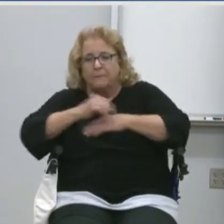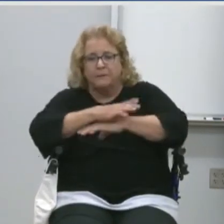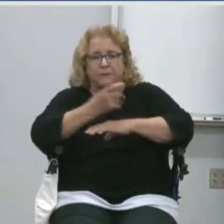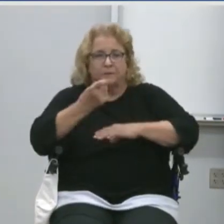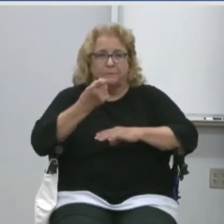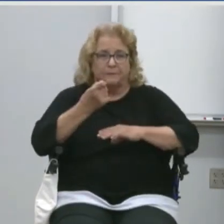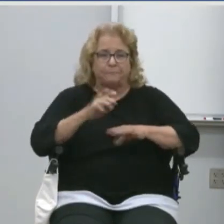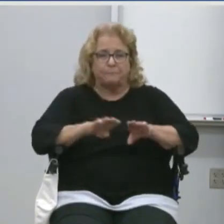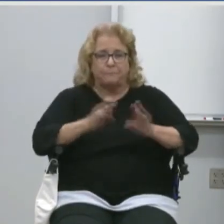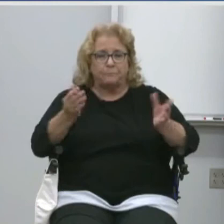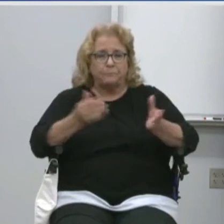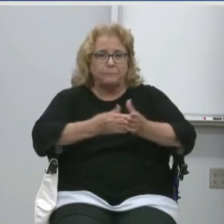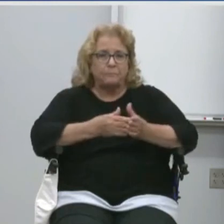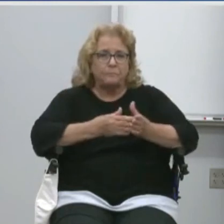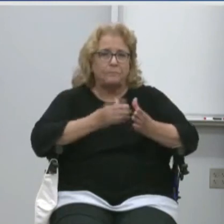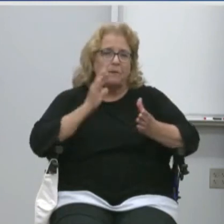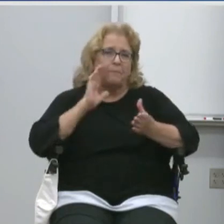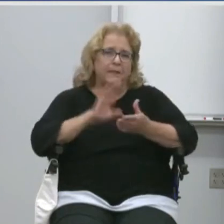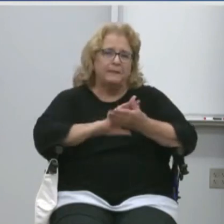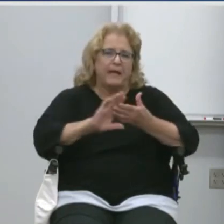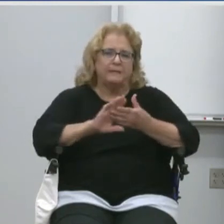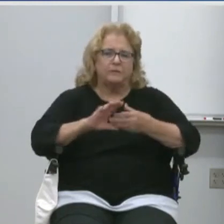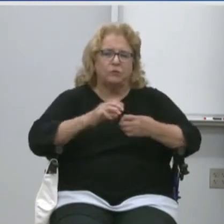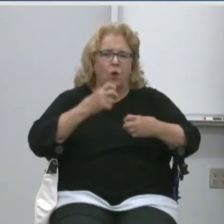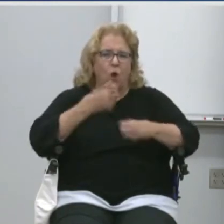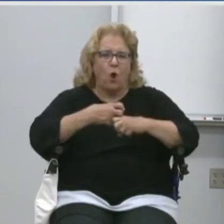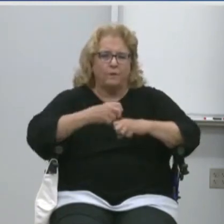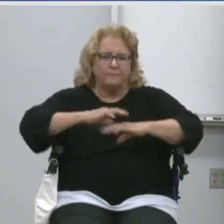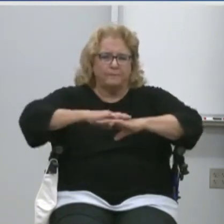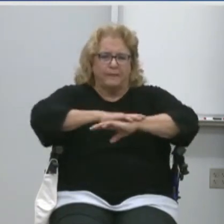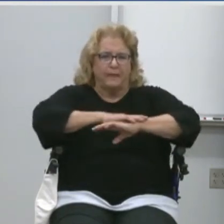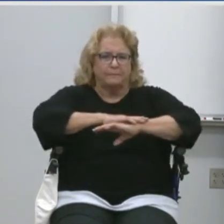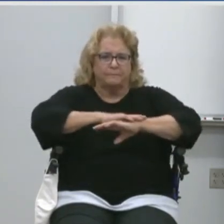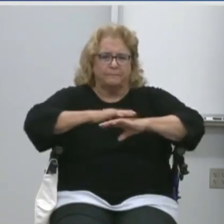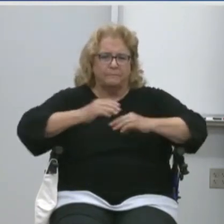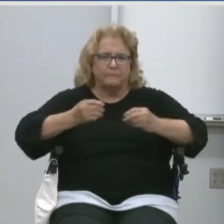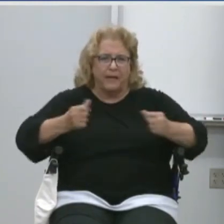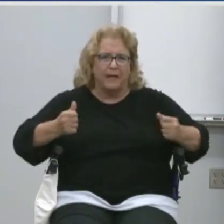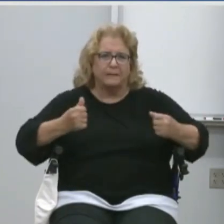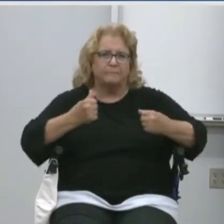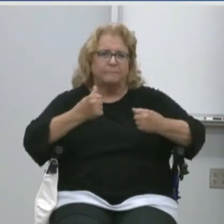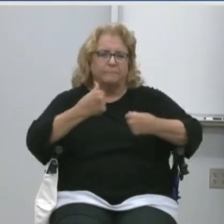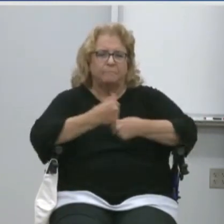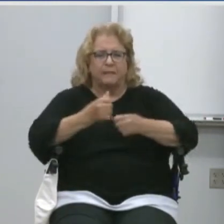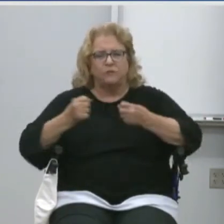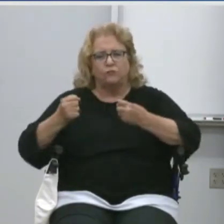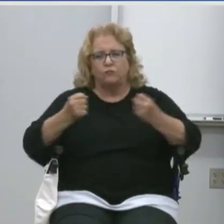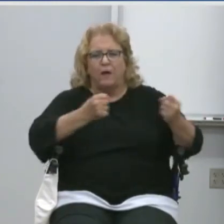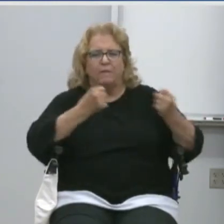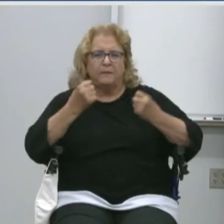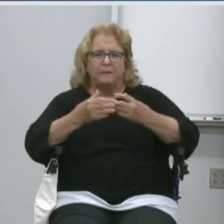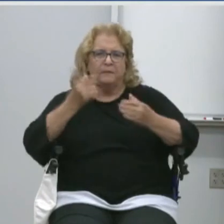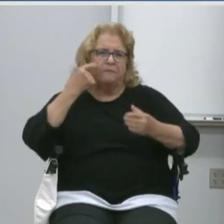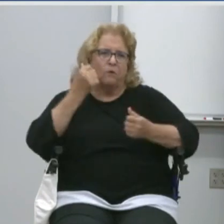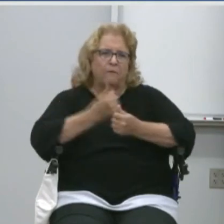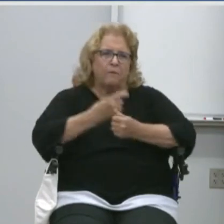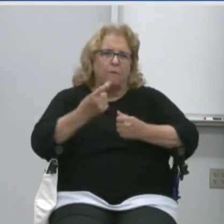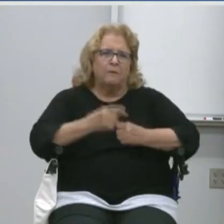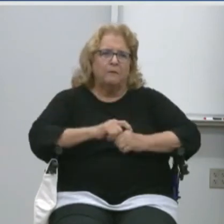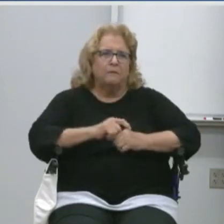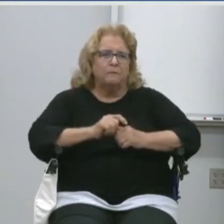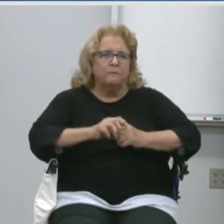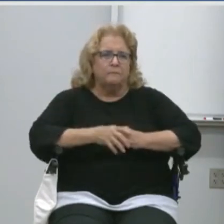finally reopen, it'll be that nice hard-packed sand that we're all used to, and makes driving conditions a lot easier for everybody.